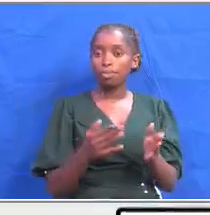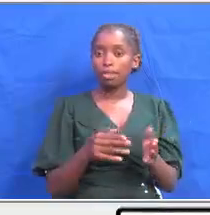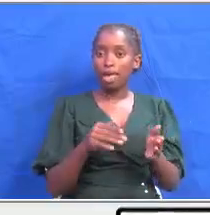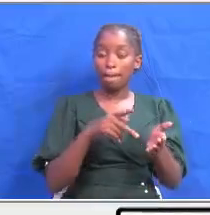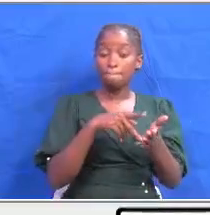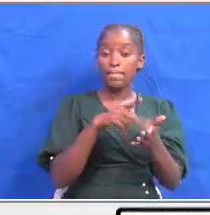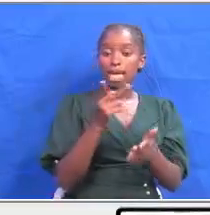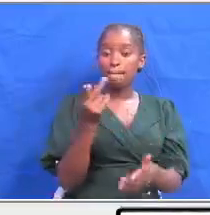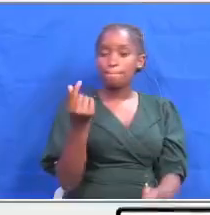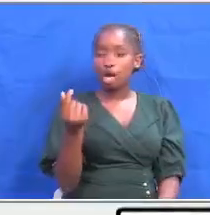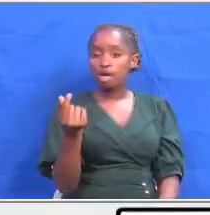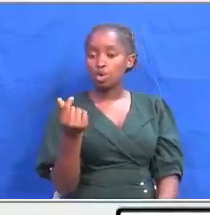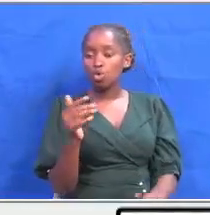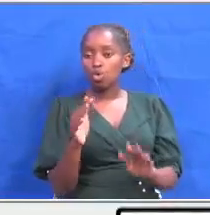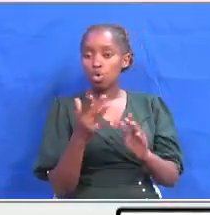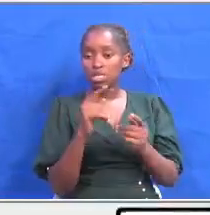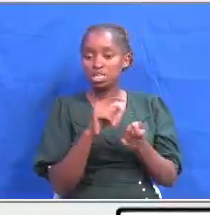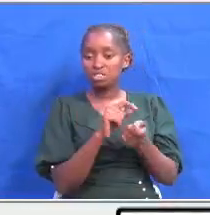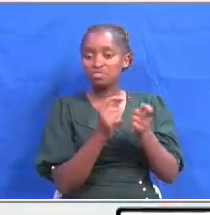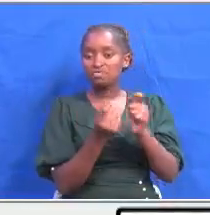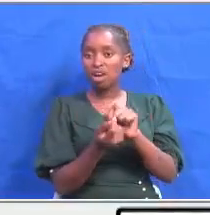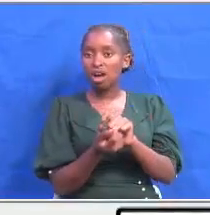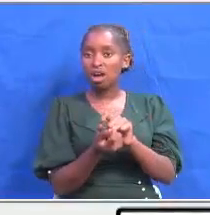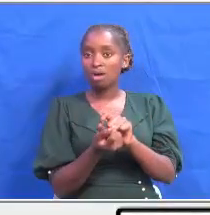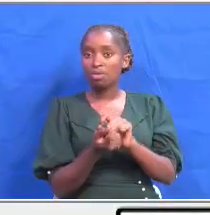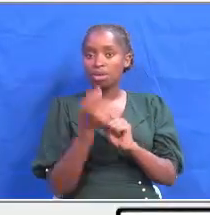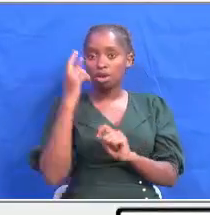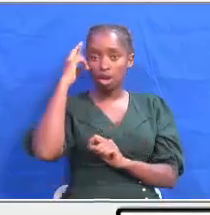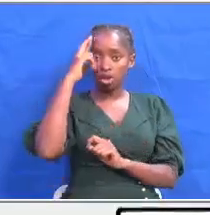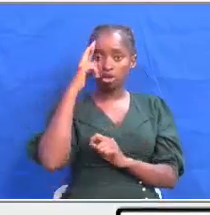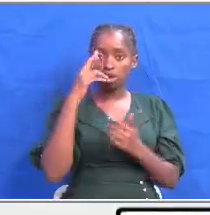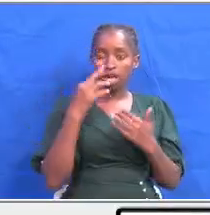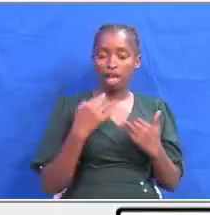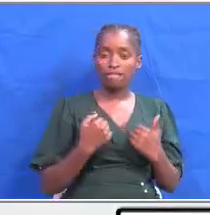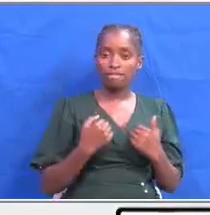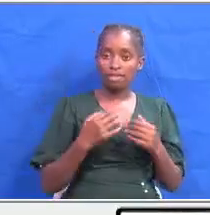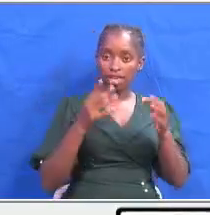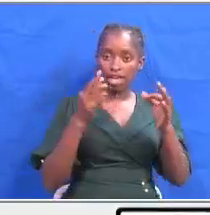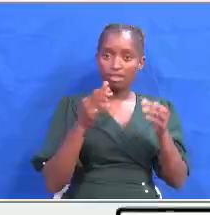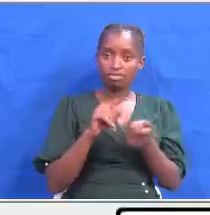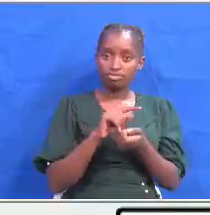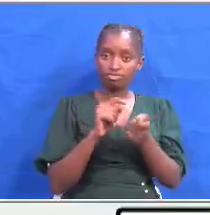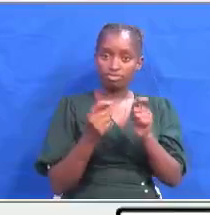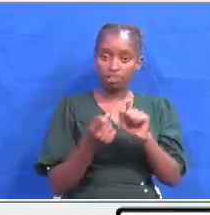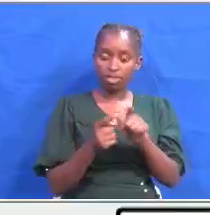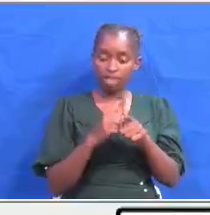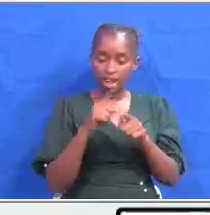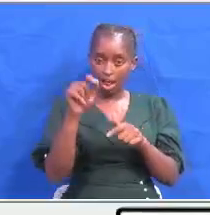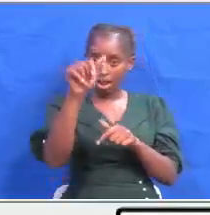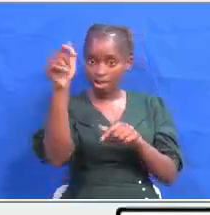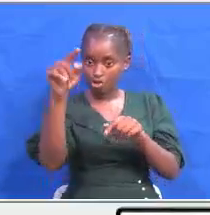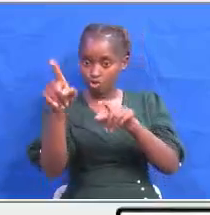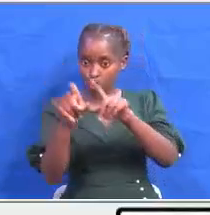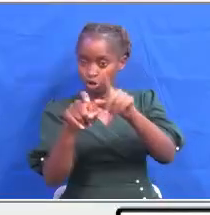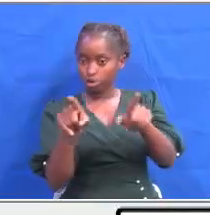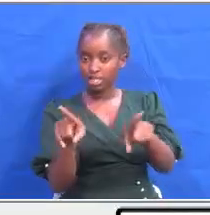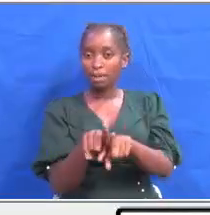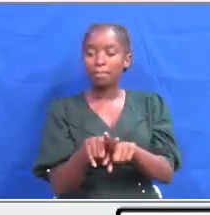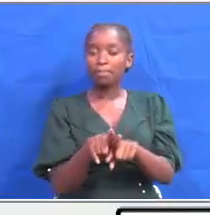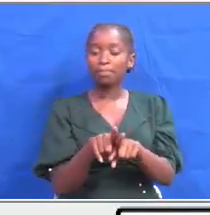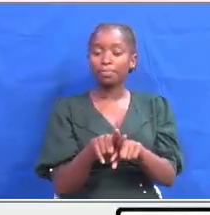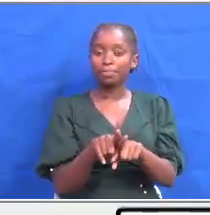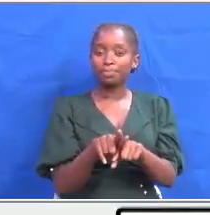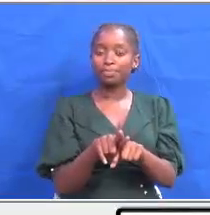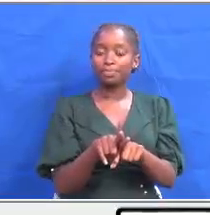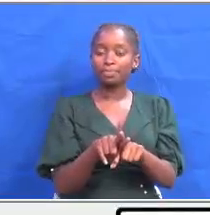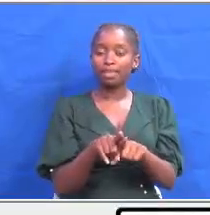cash, or was it being transferred so that you have those tier? If it was cash, another question comes in. I mean,